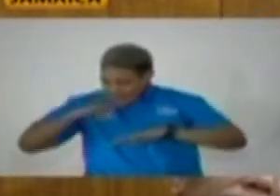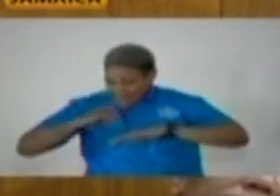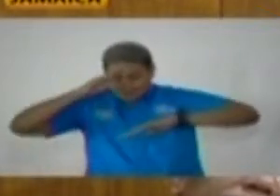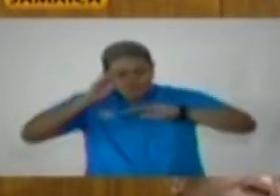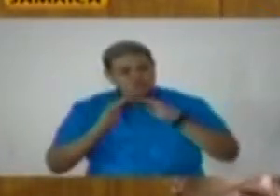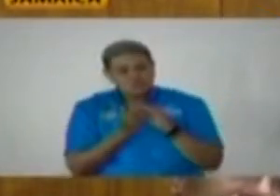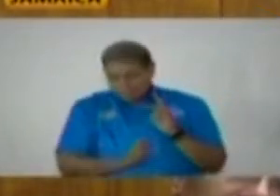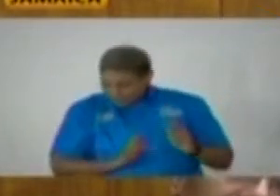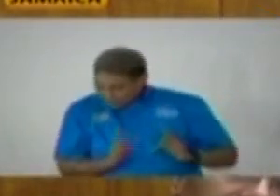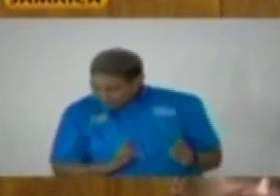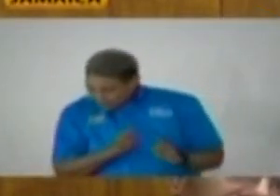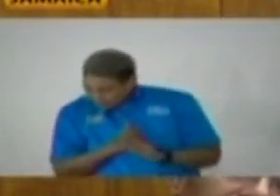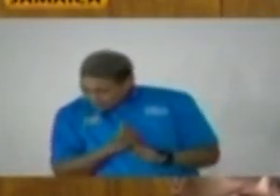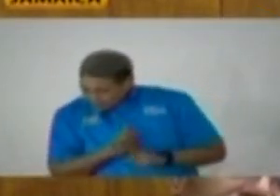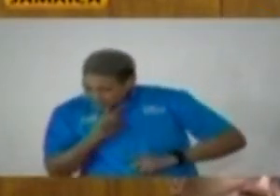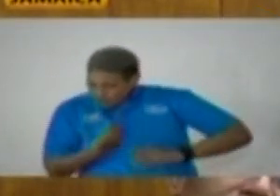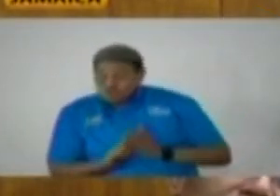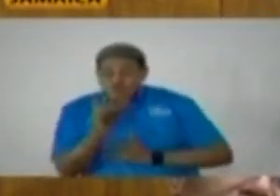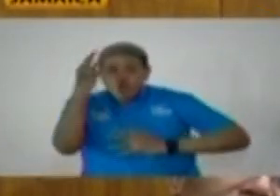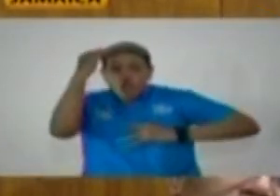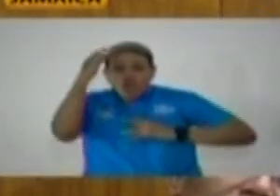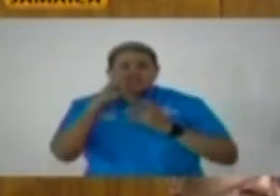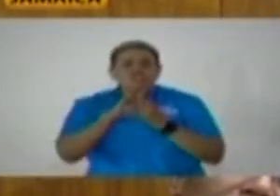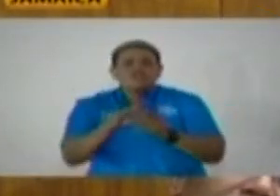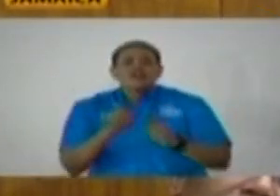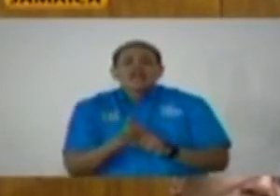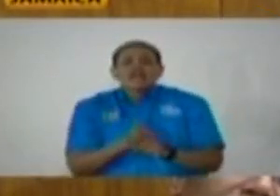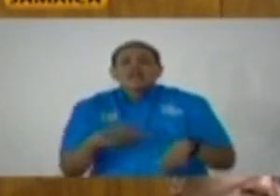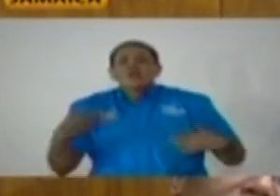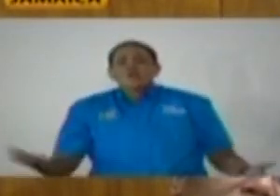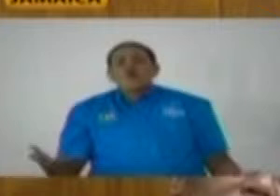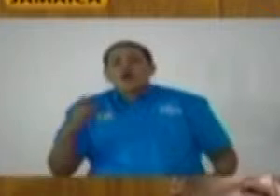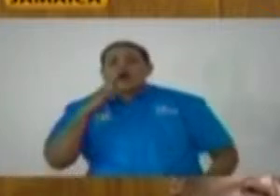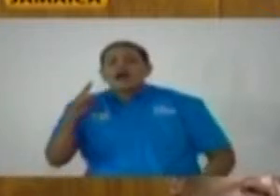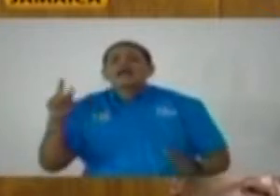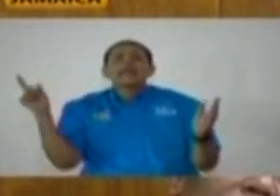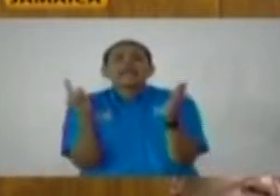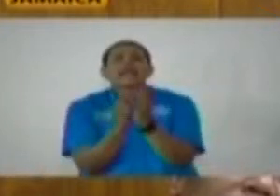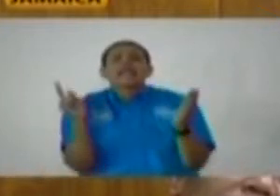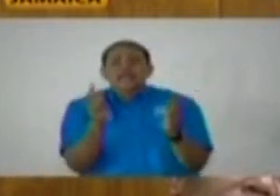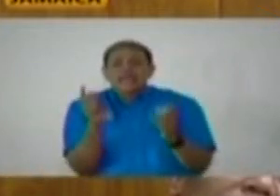Jamaicans amid growing concerns over an illegal